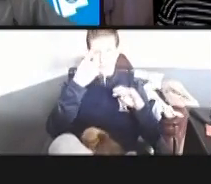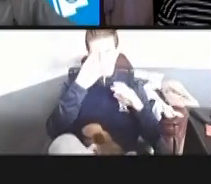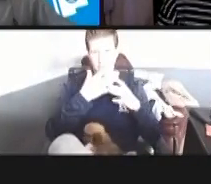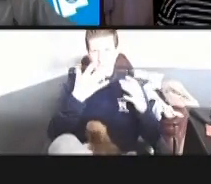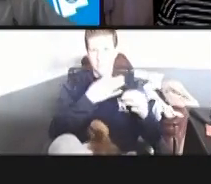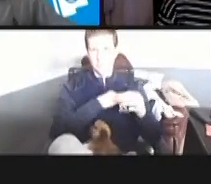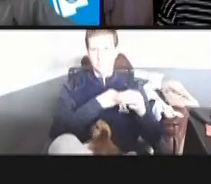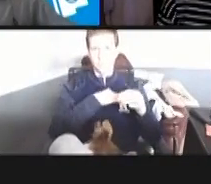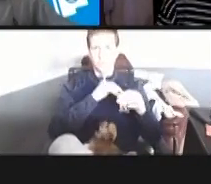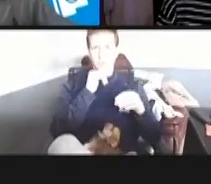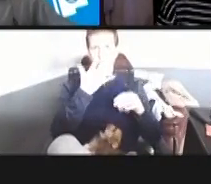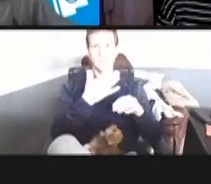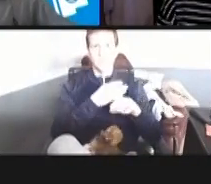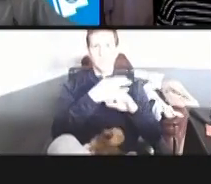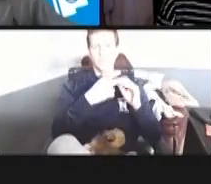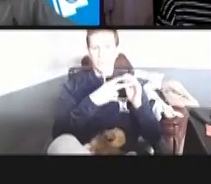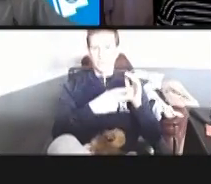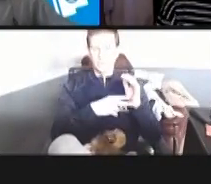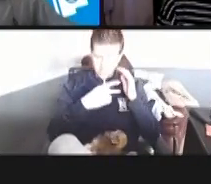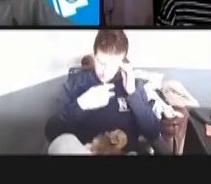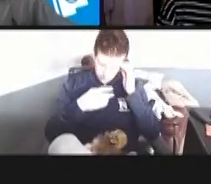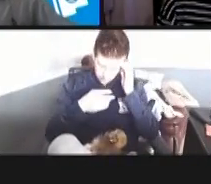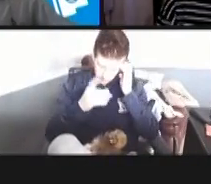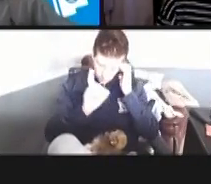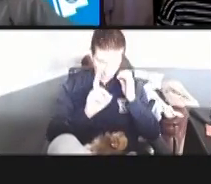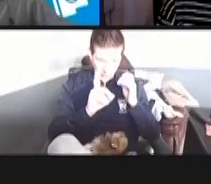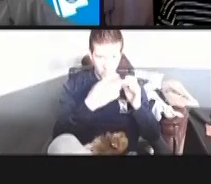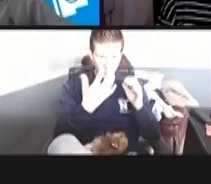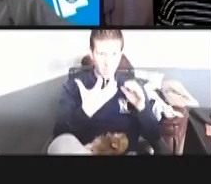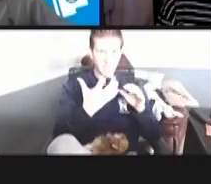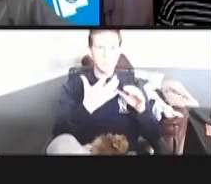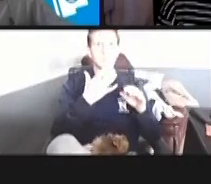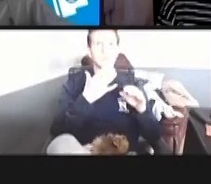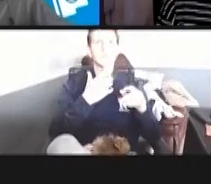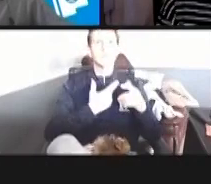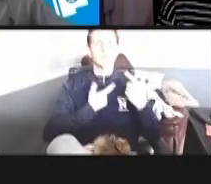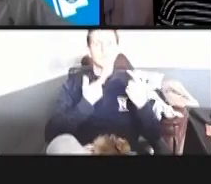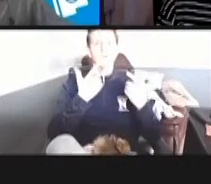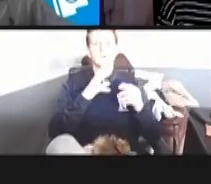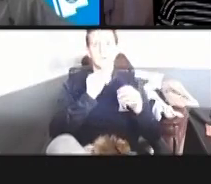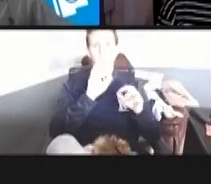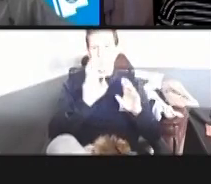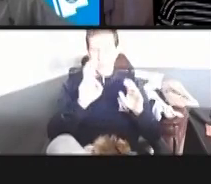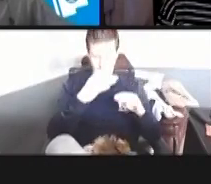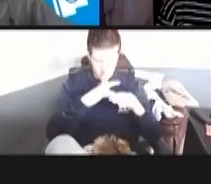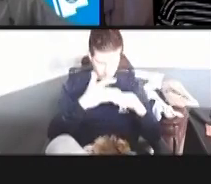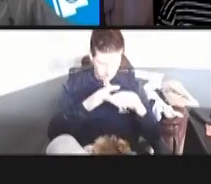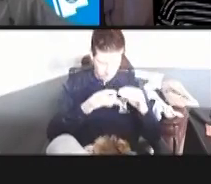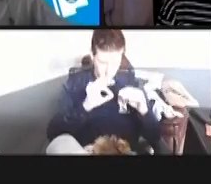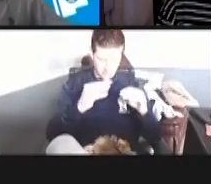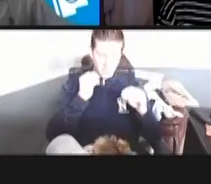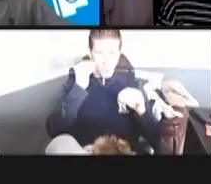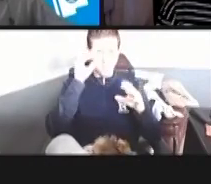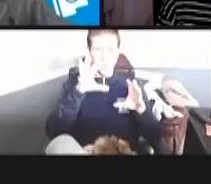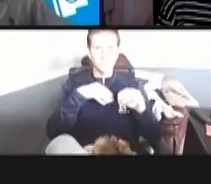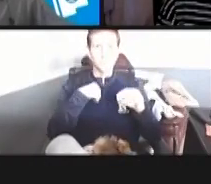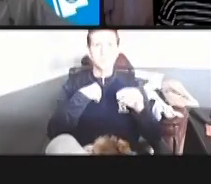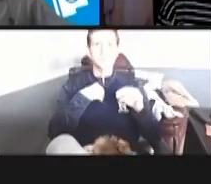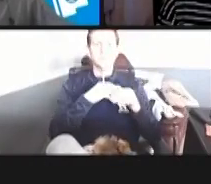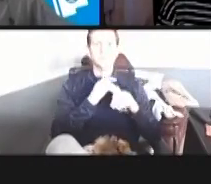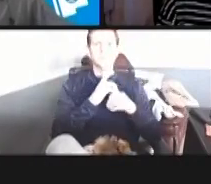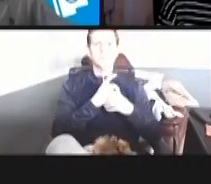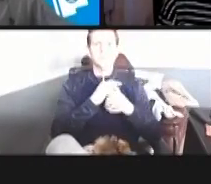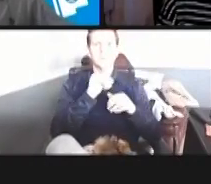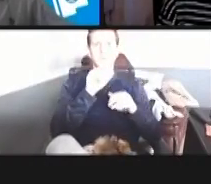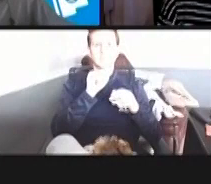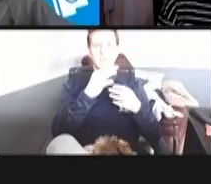don't want to cross bridges in terms of when they're finding where they want to live and the ready availability of home ownership as